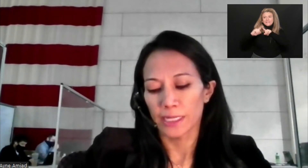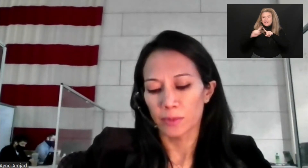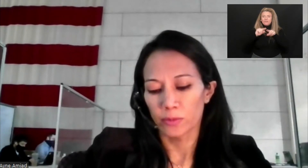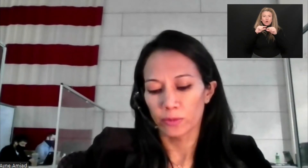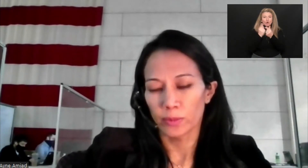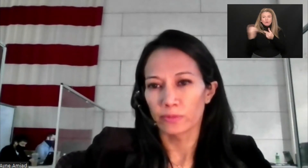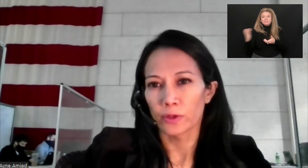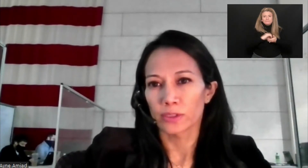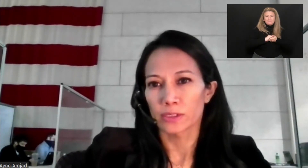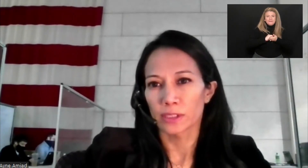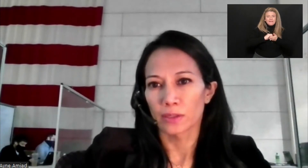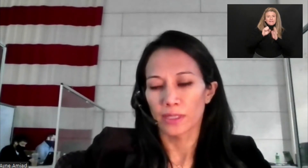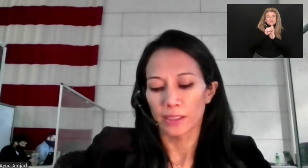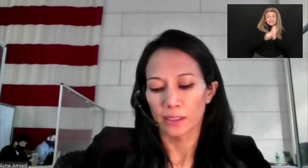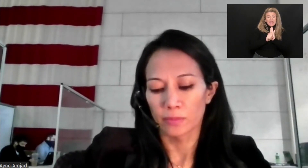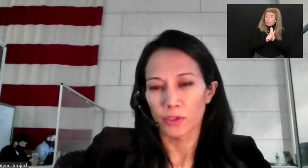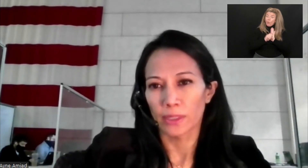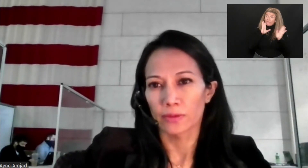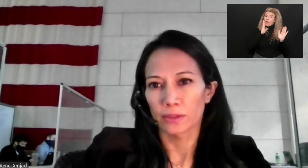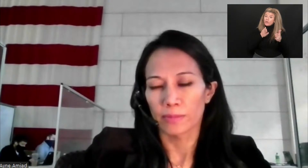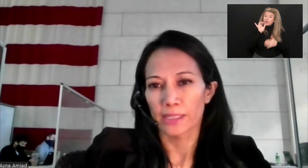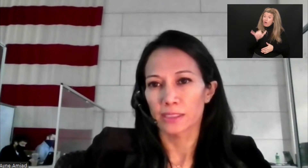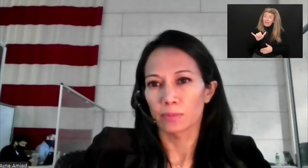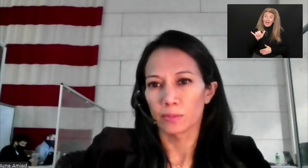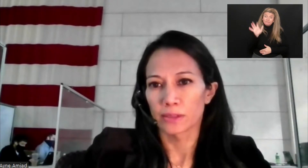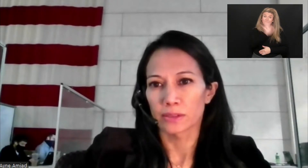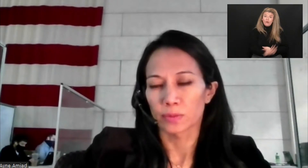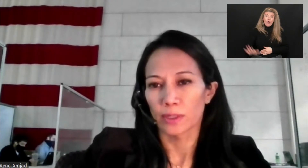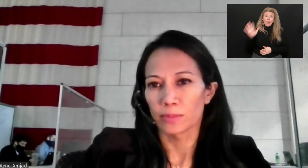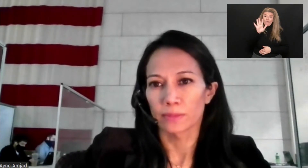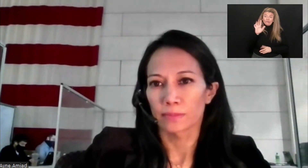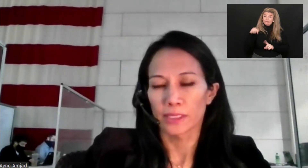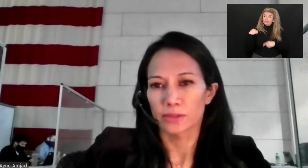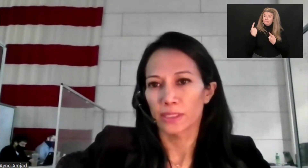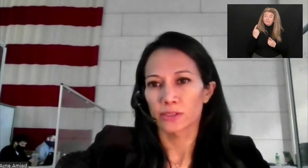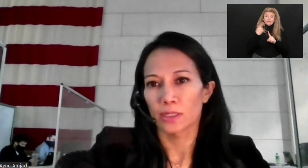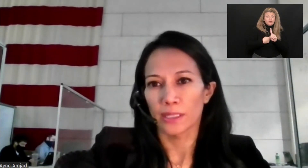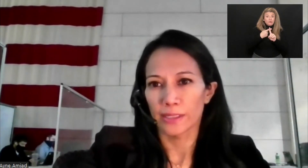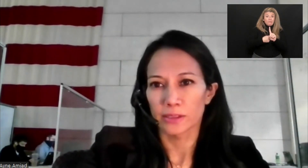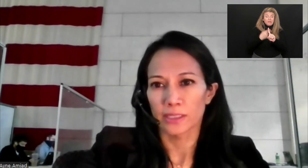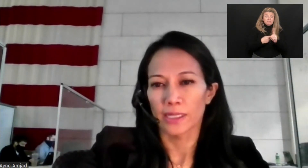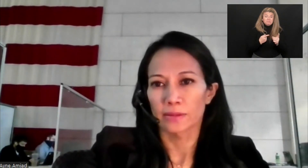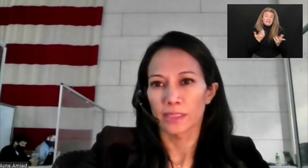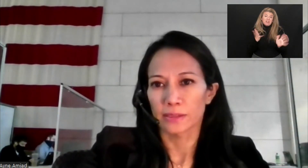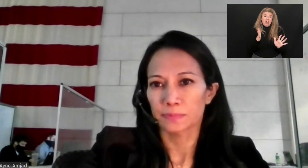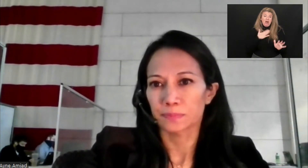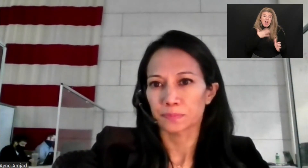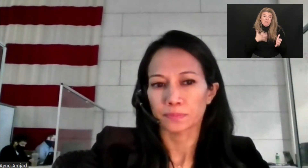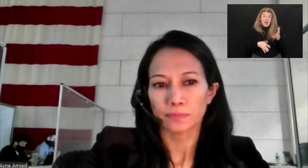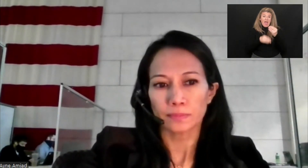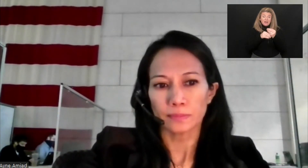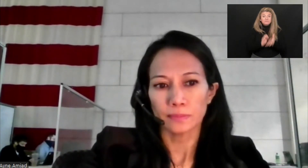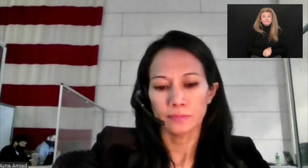throughout the state. But we've been focusing on that throughout the past couple of months as well. But that's all I'll add to that.